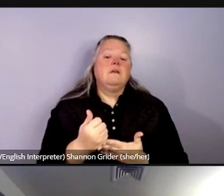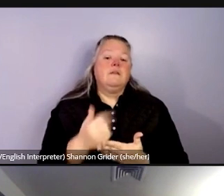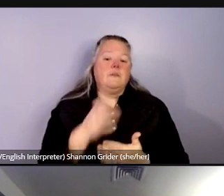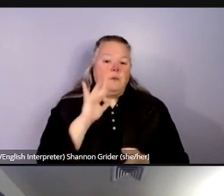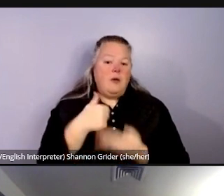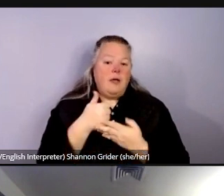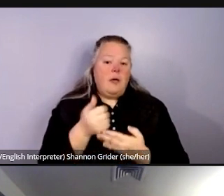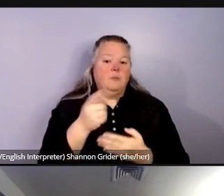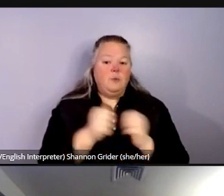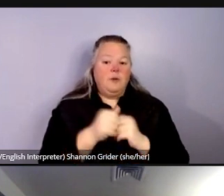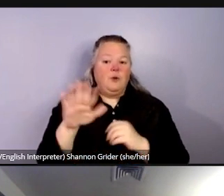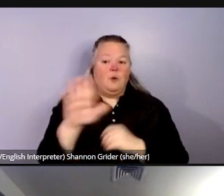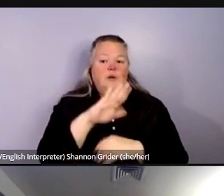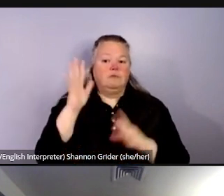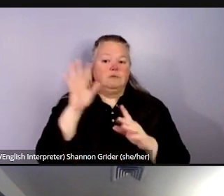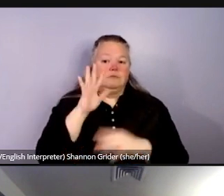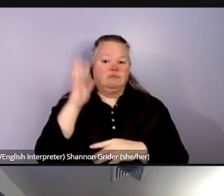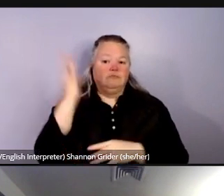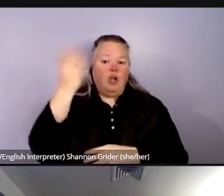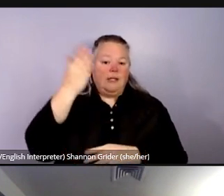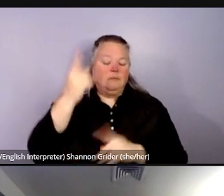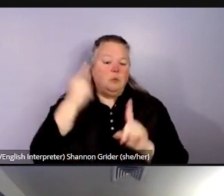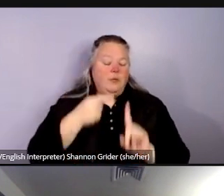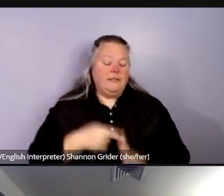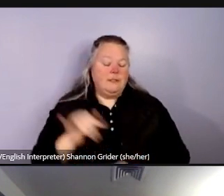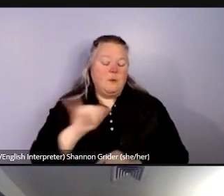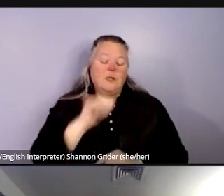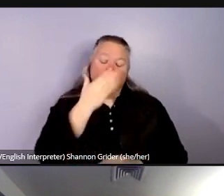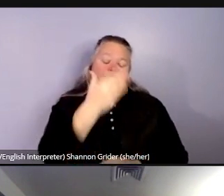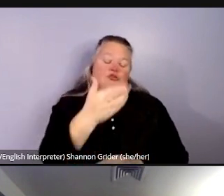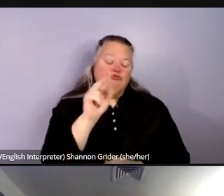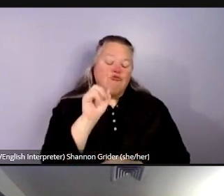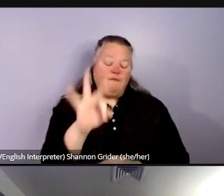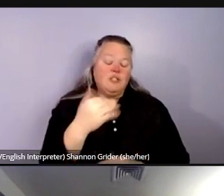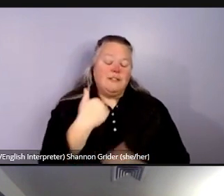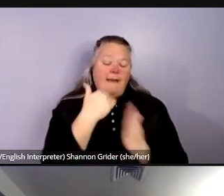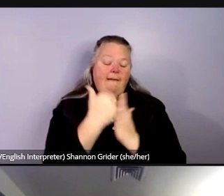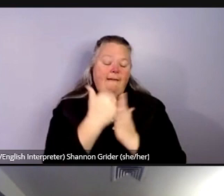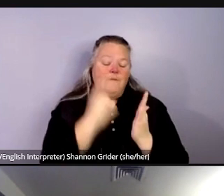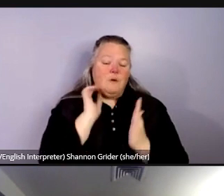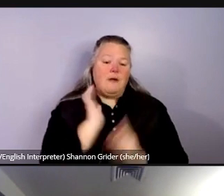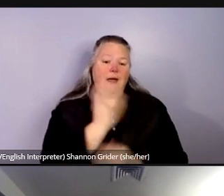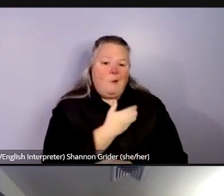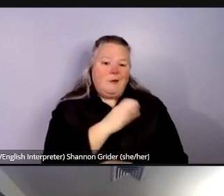your talking points as well. So that is a good reference to have when you're talking about our committee specific.